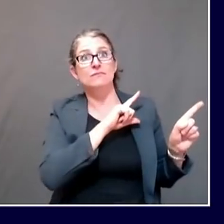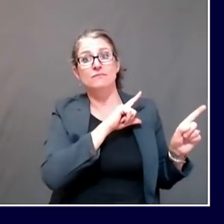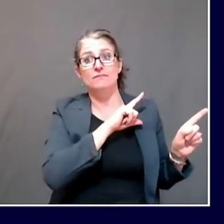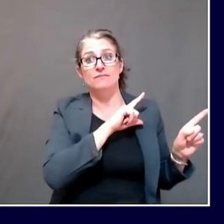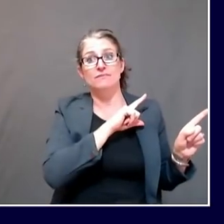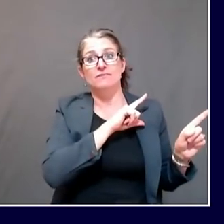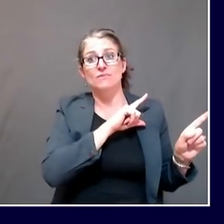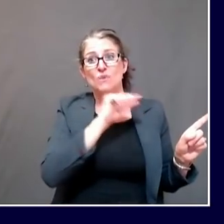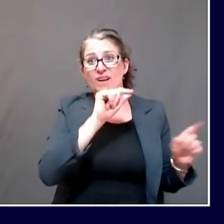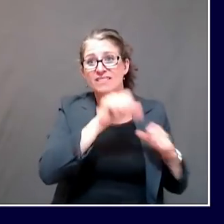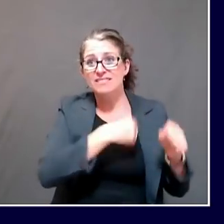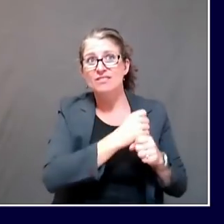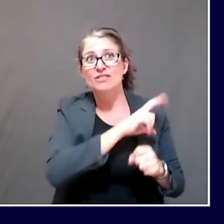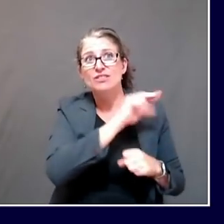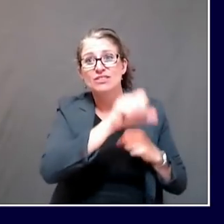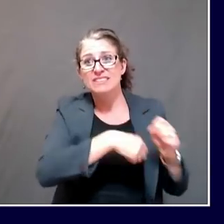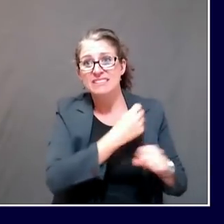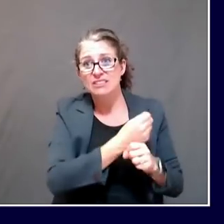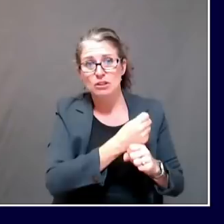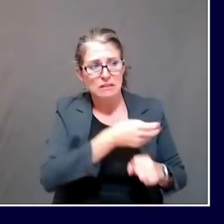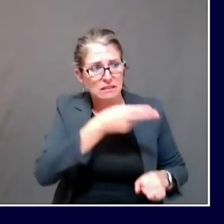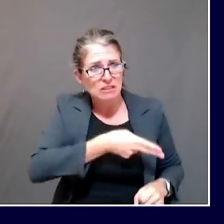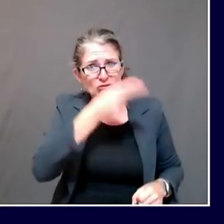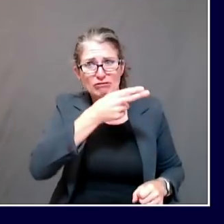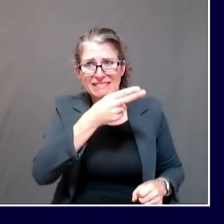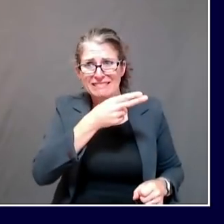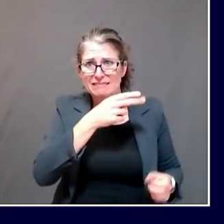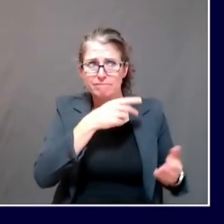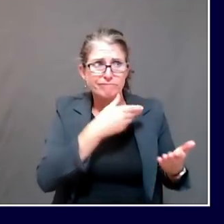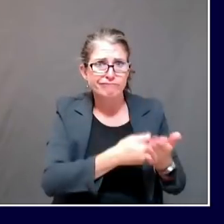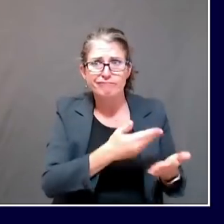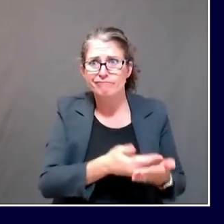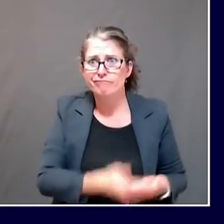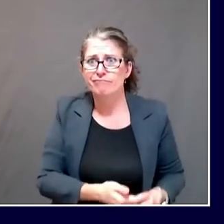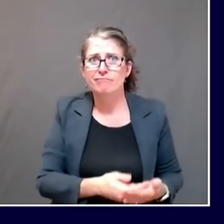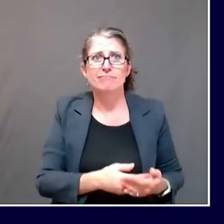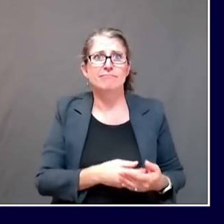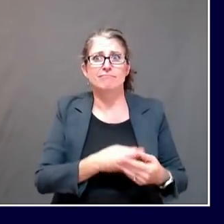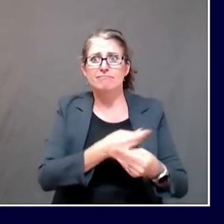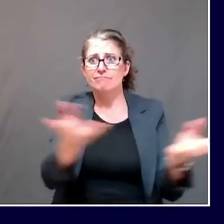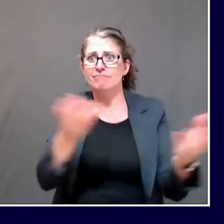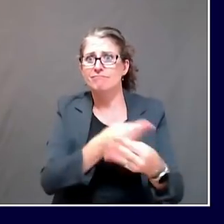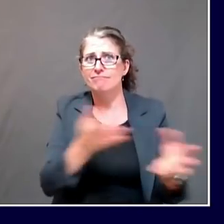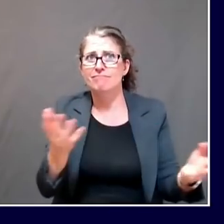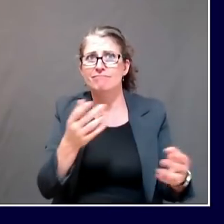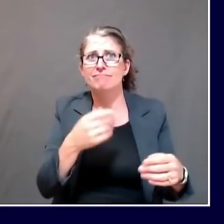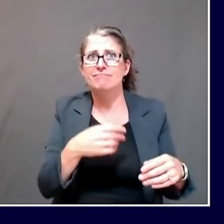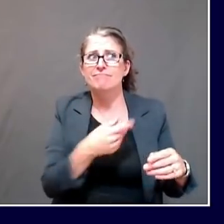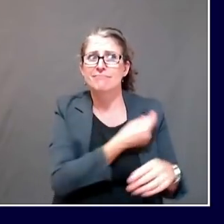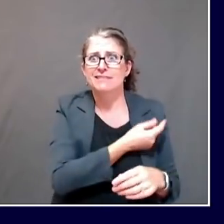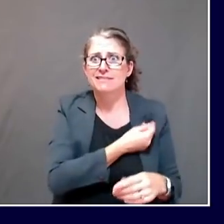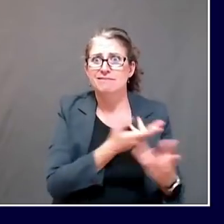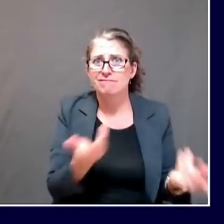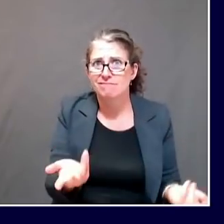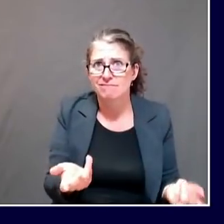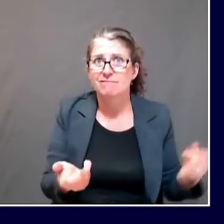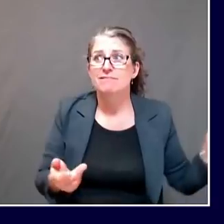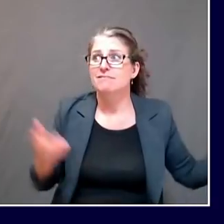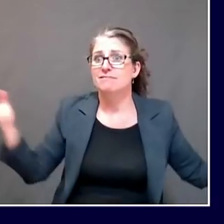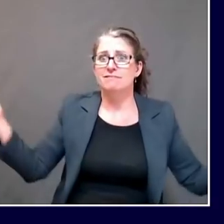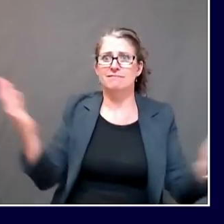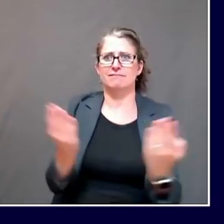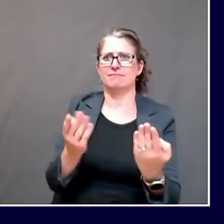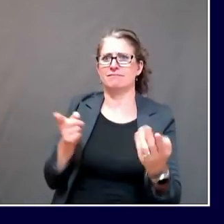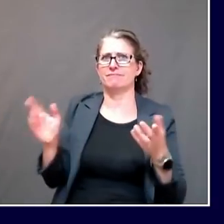risks and the benefits. The risks of the flu shot that have been documented over decades are extremely, extremely